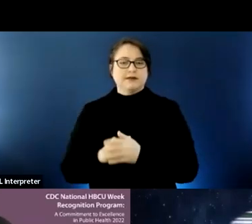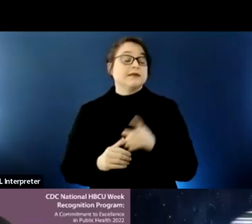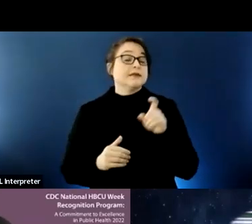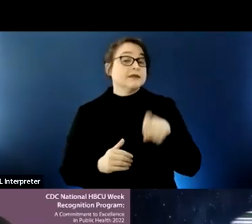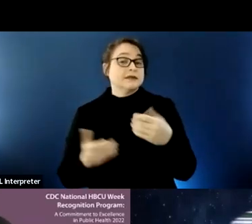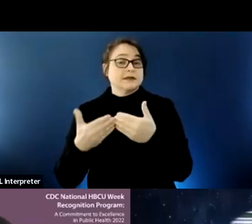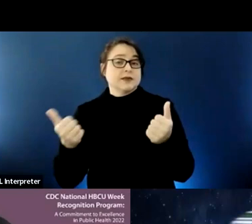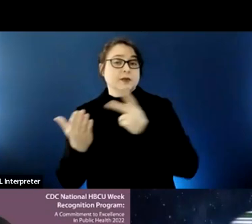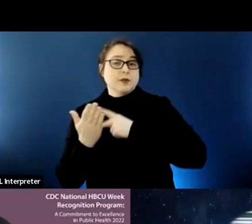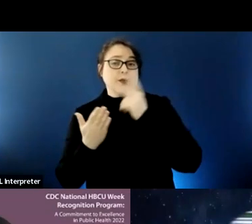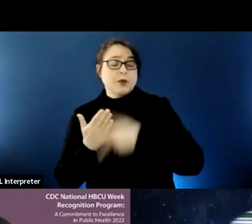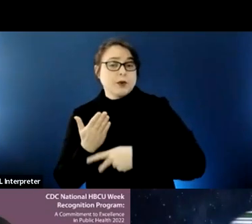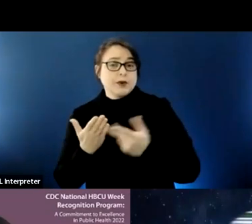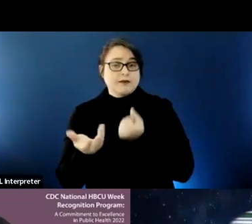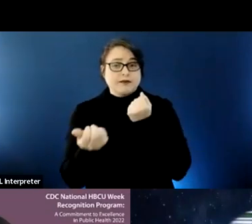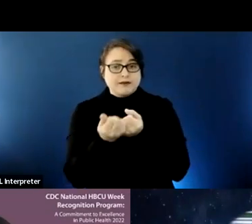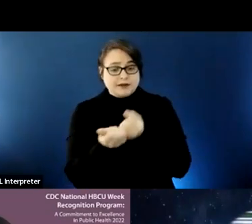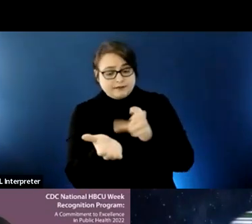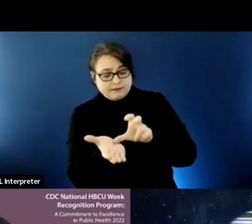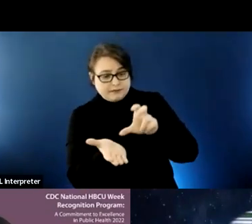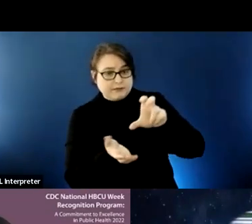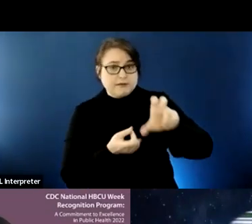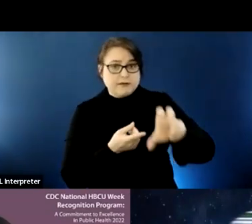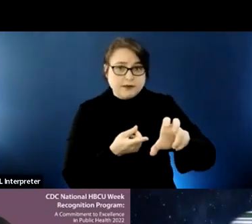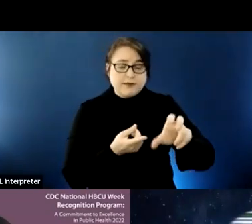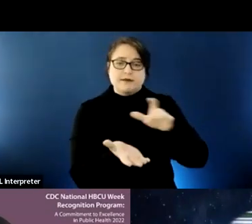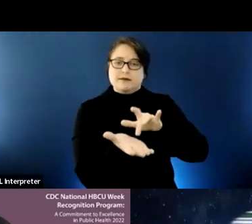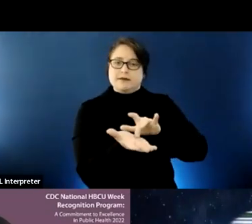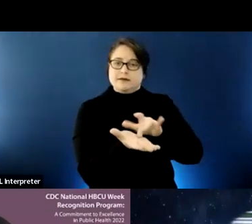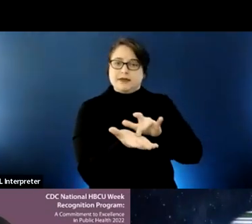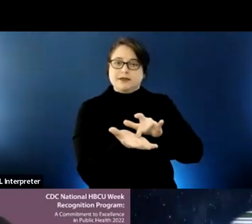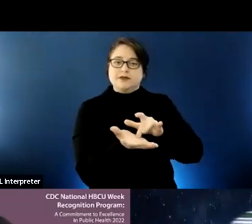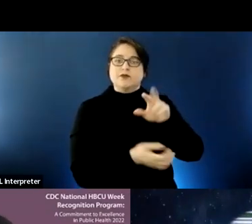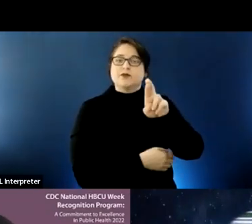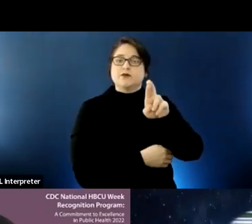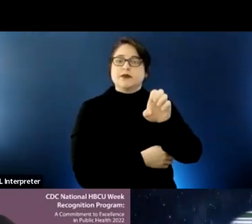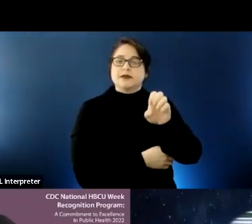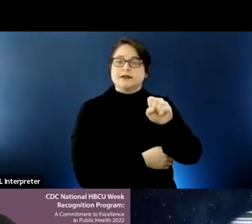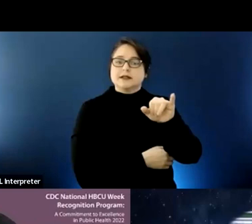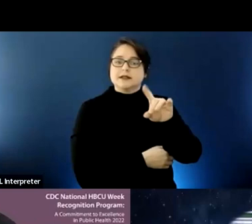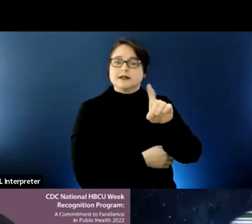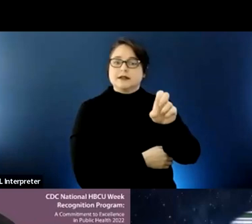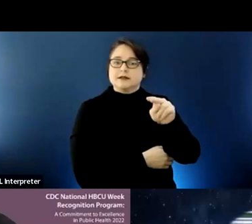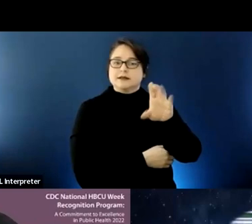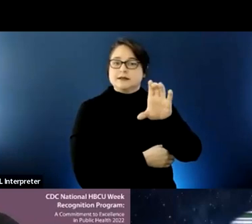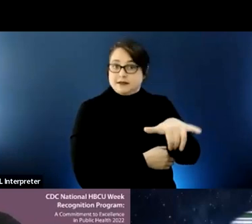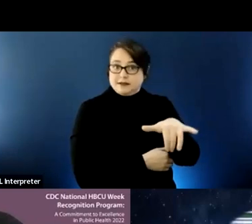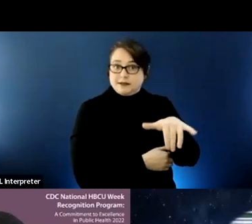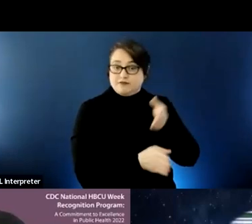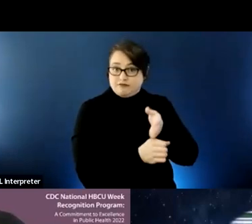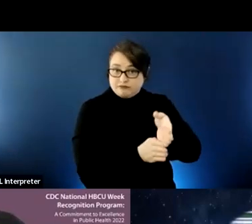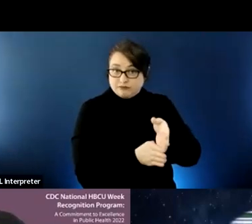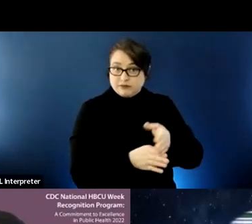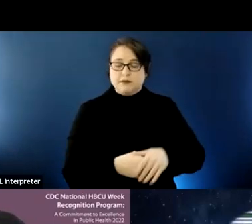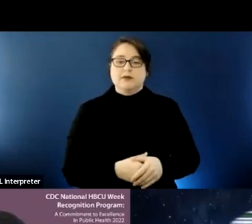preventive medicine residency positions at our historically Black medical schools. Funding for graduate medical education at the